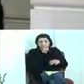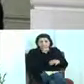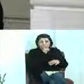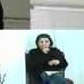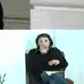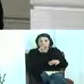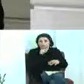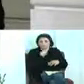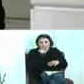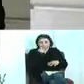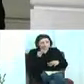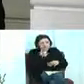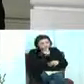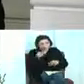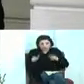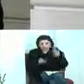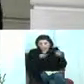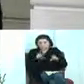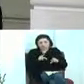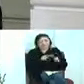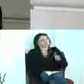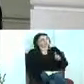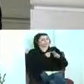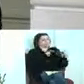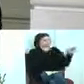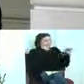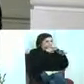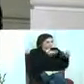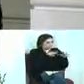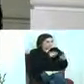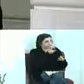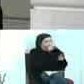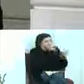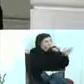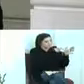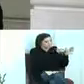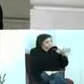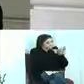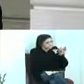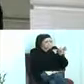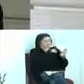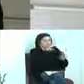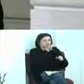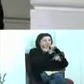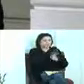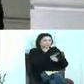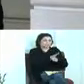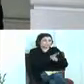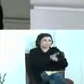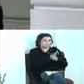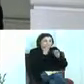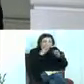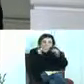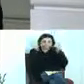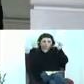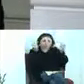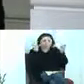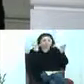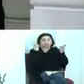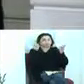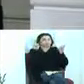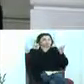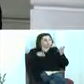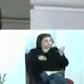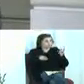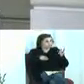began explaining to them, "It is necessary that the Promised One proceed to an ordeal of suffering,